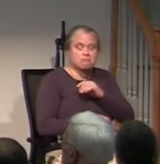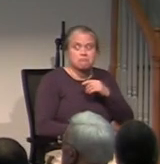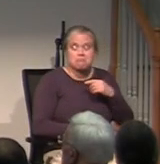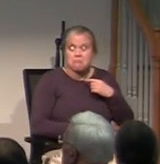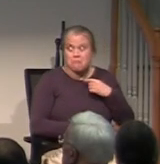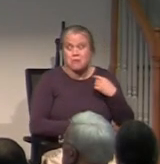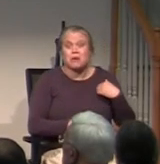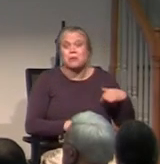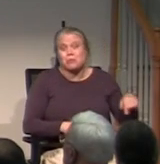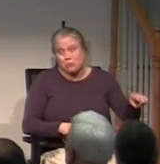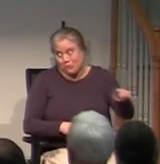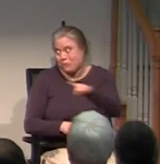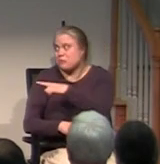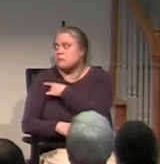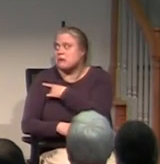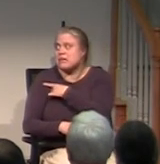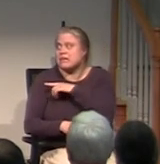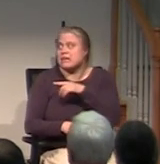us even now.